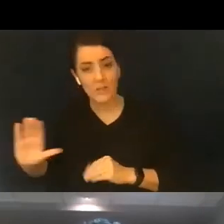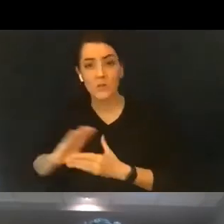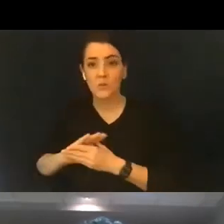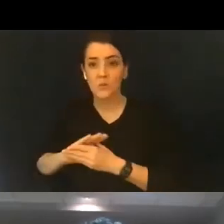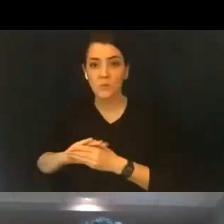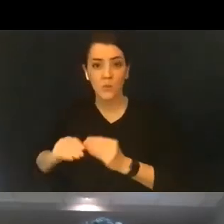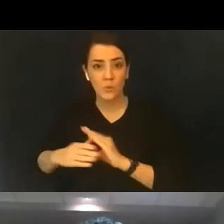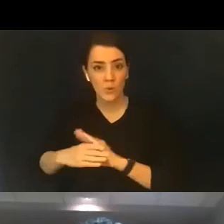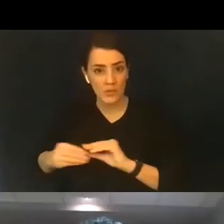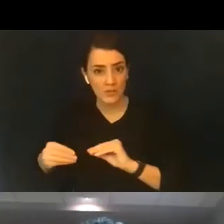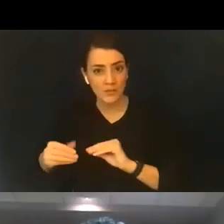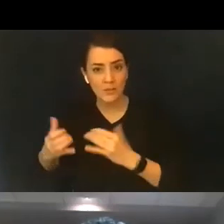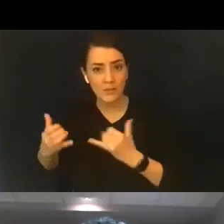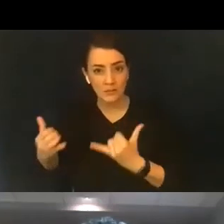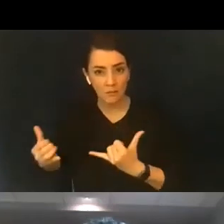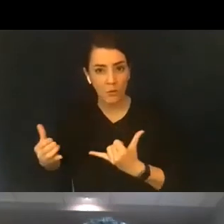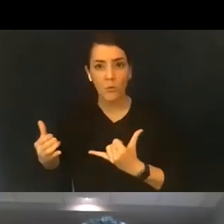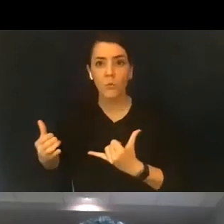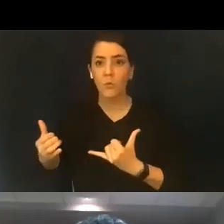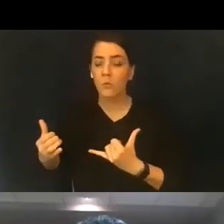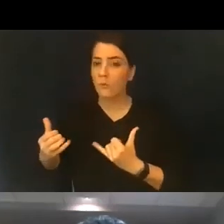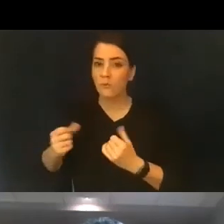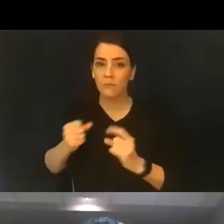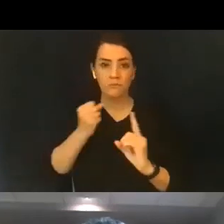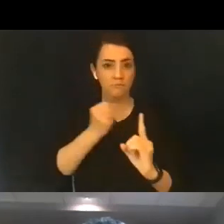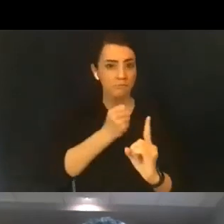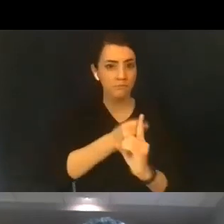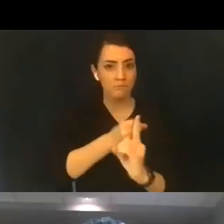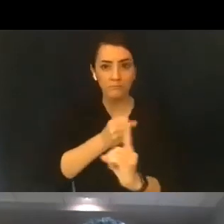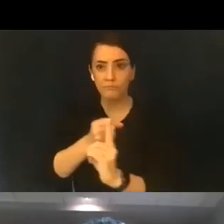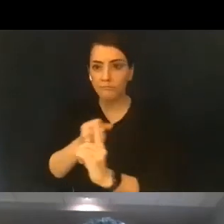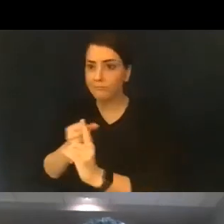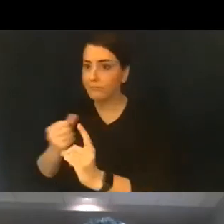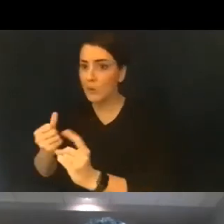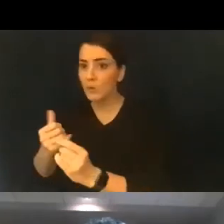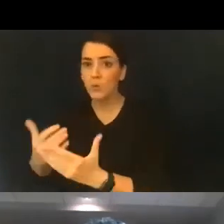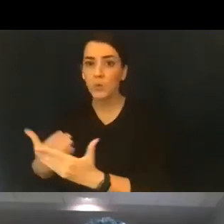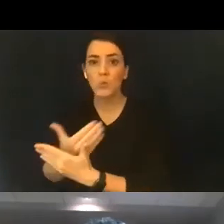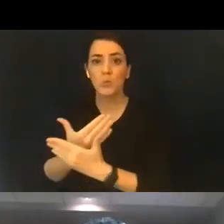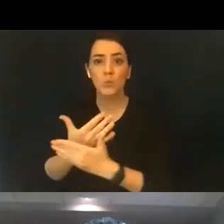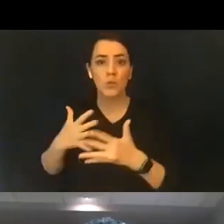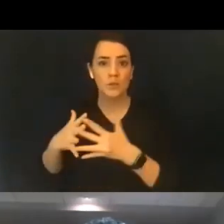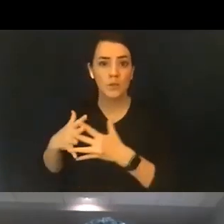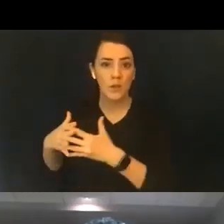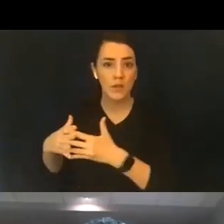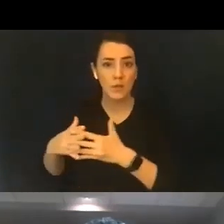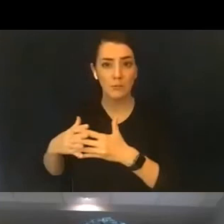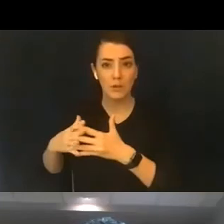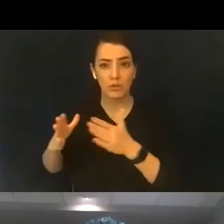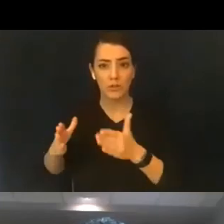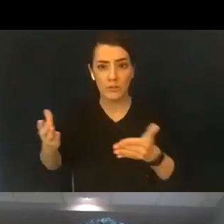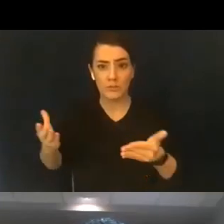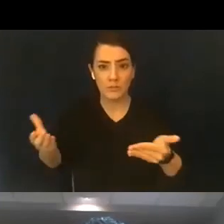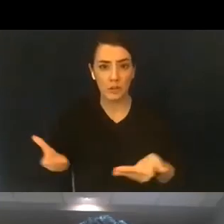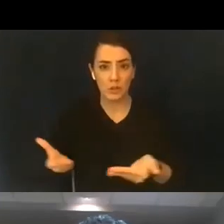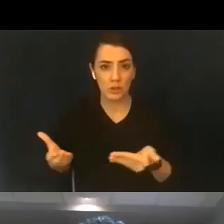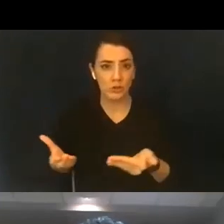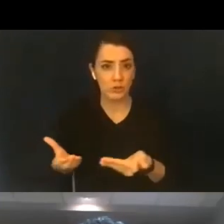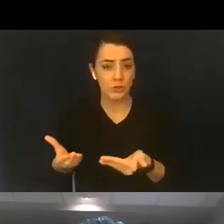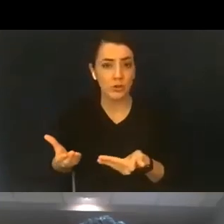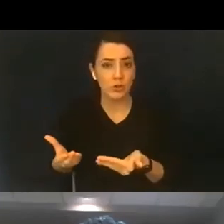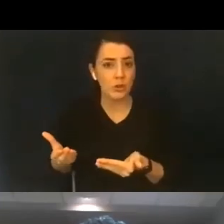have affected the new Americans, and you couldn't tell by looking at